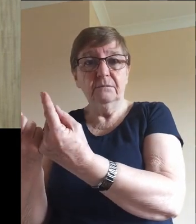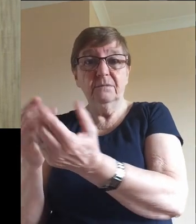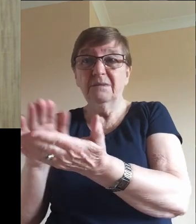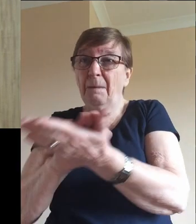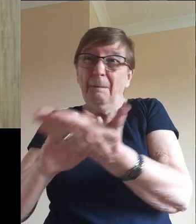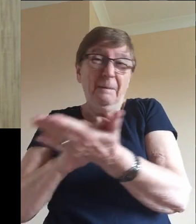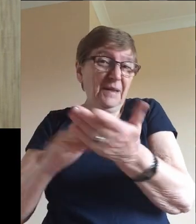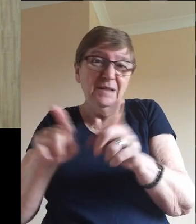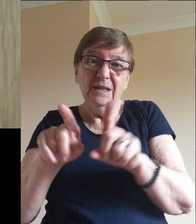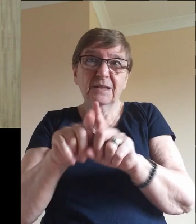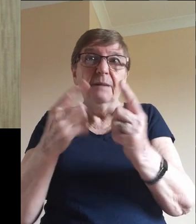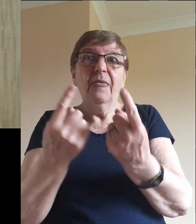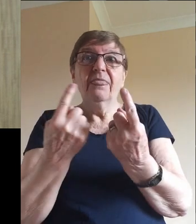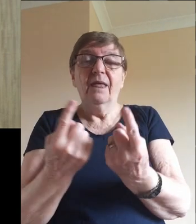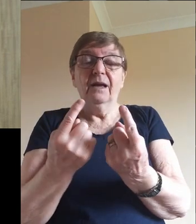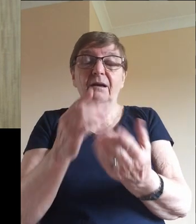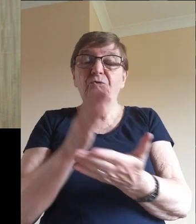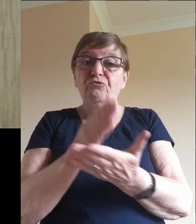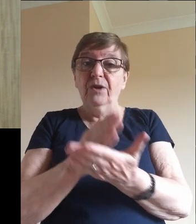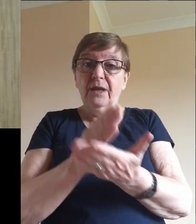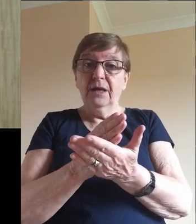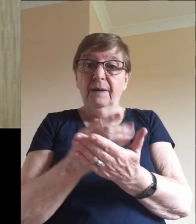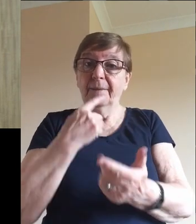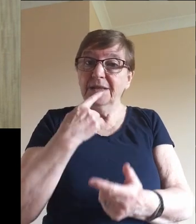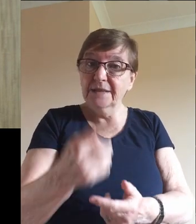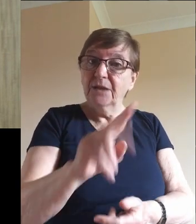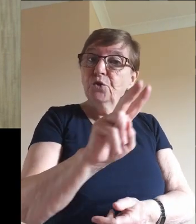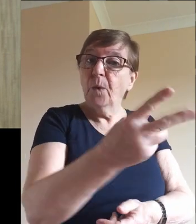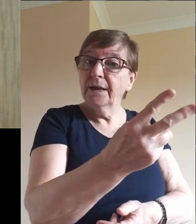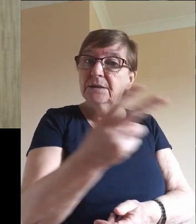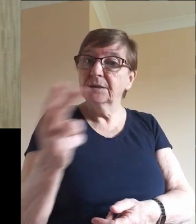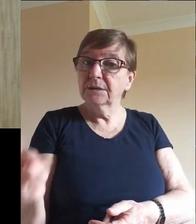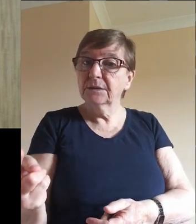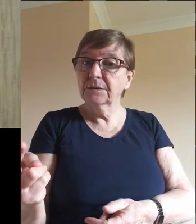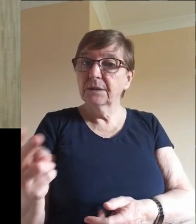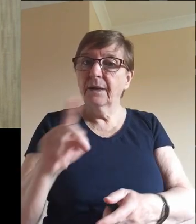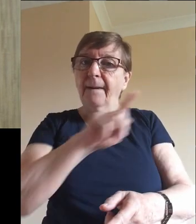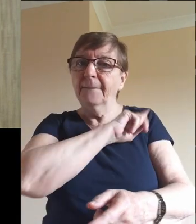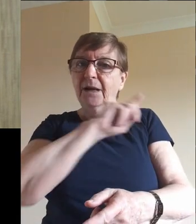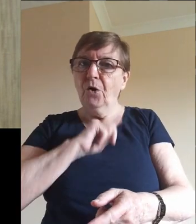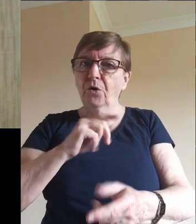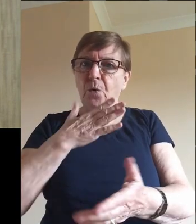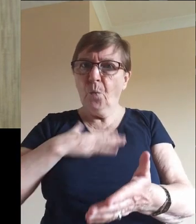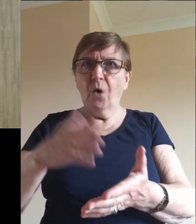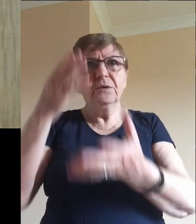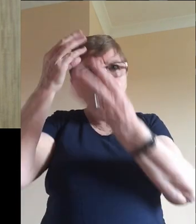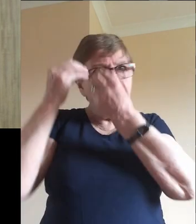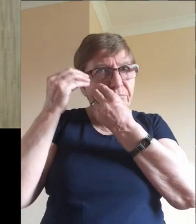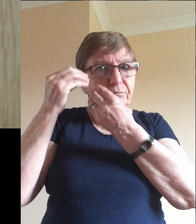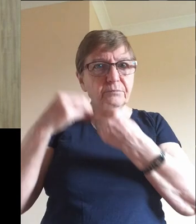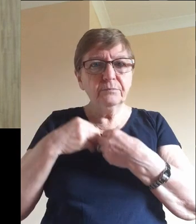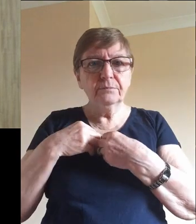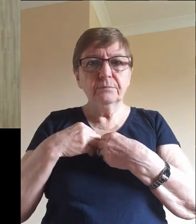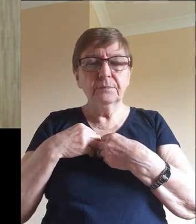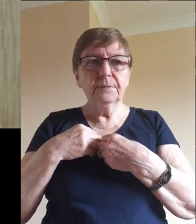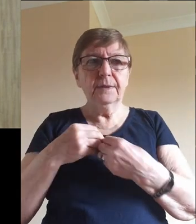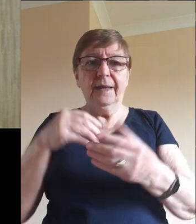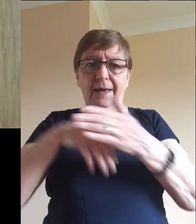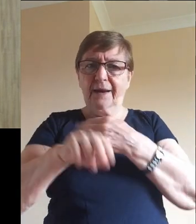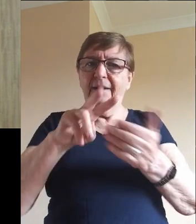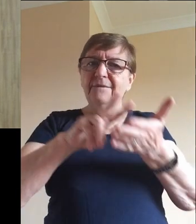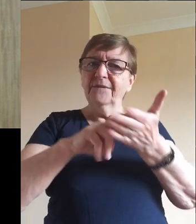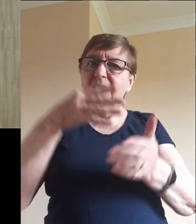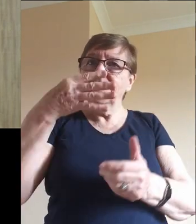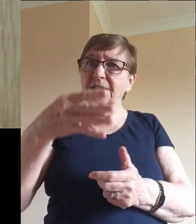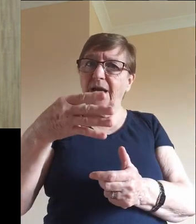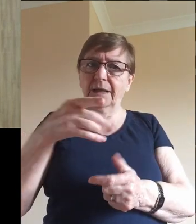You see, that it's the same thing not being said twice for emphasis. And that's what we would have expected here in verse 9. He